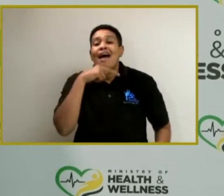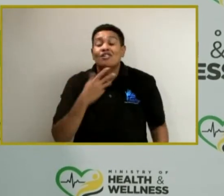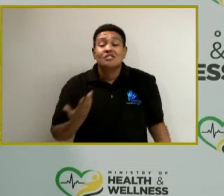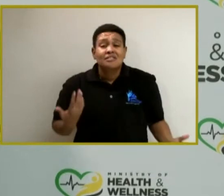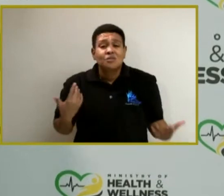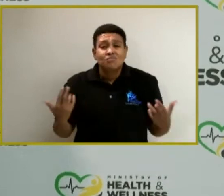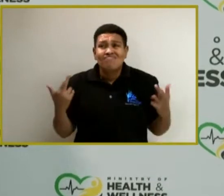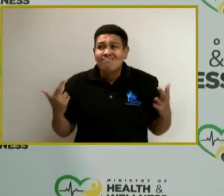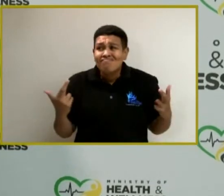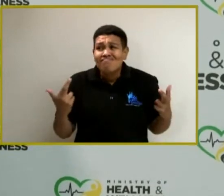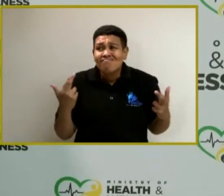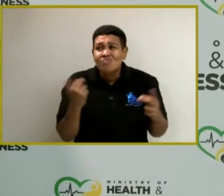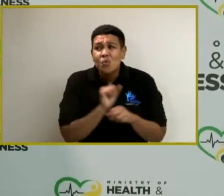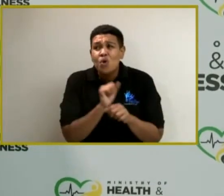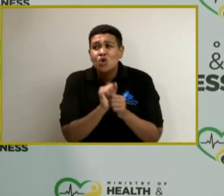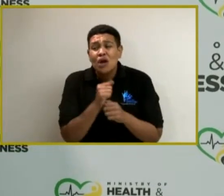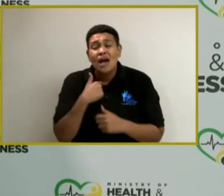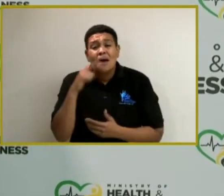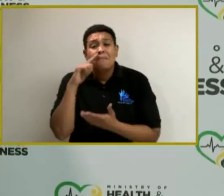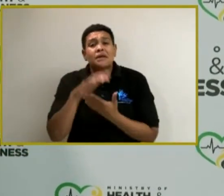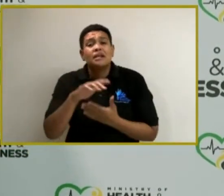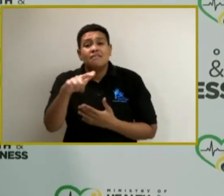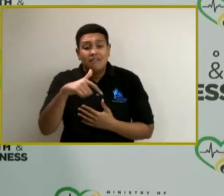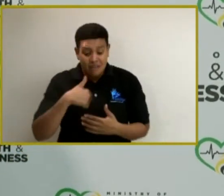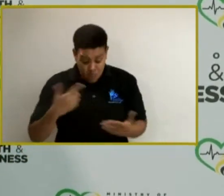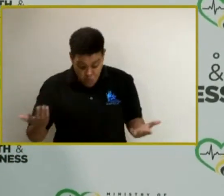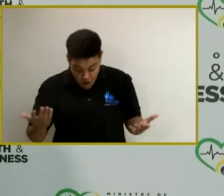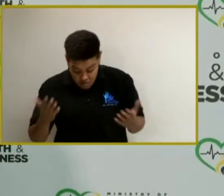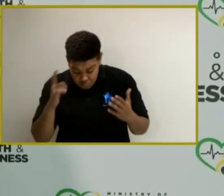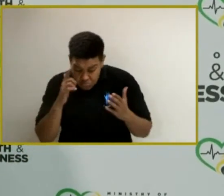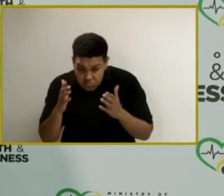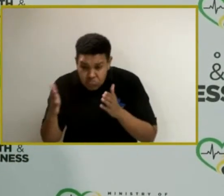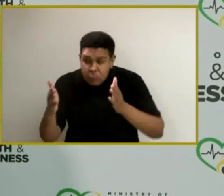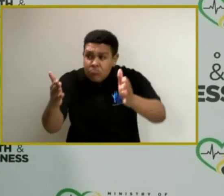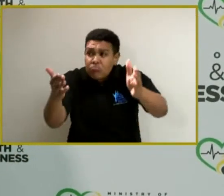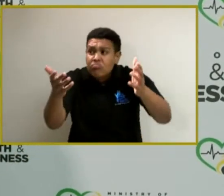believe that we are moving towards the